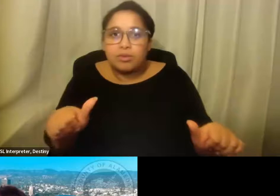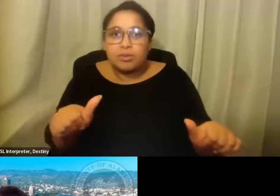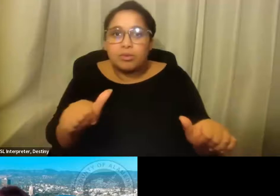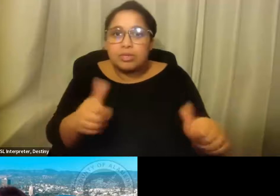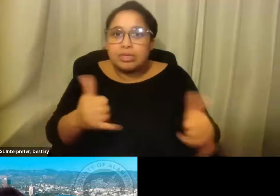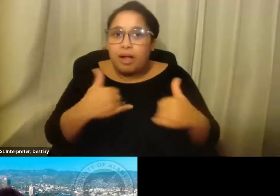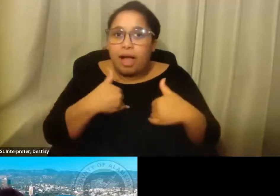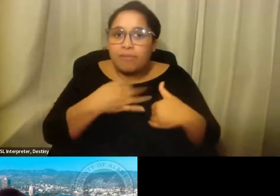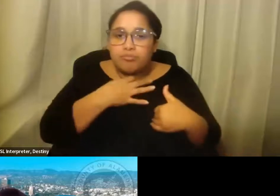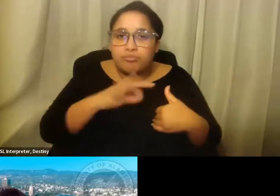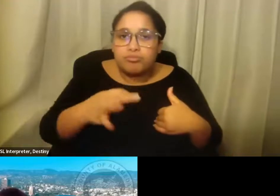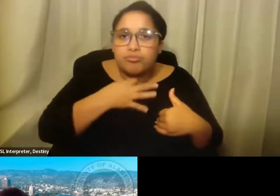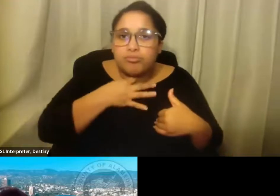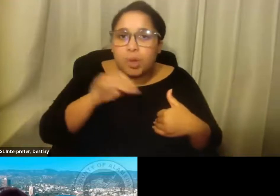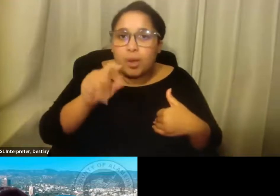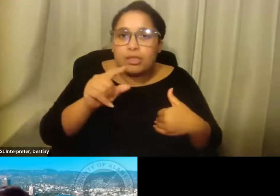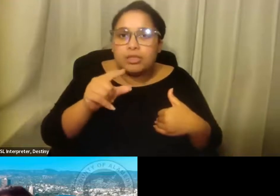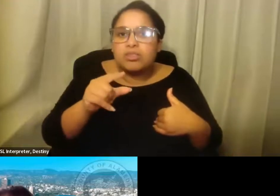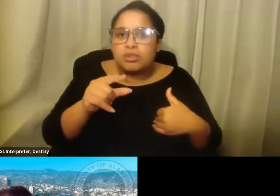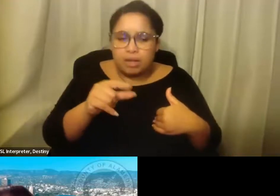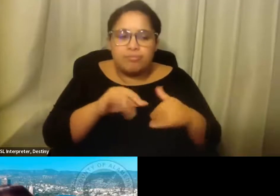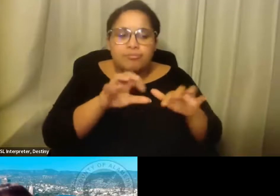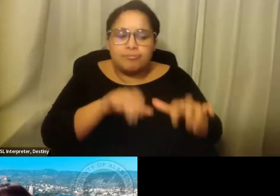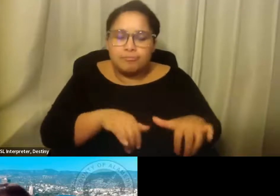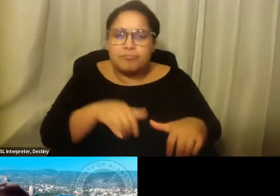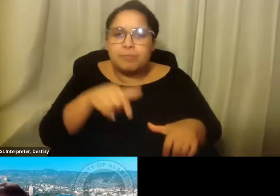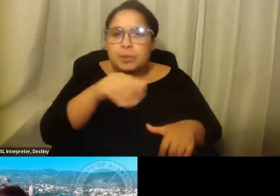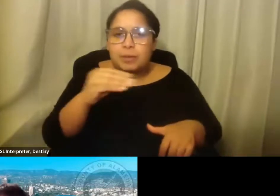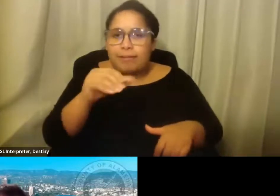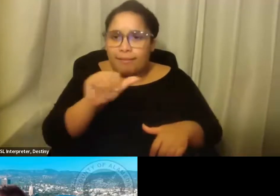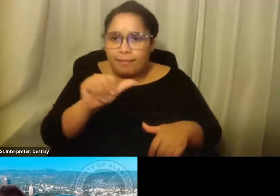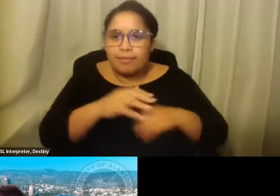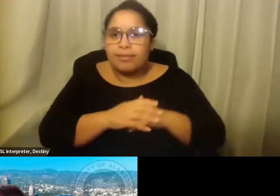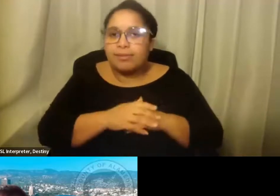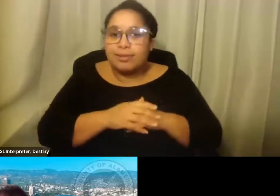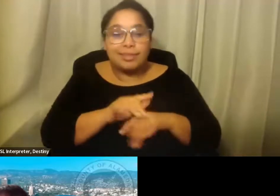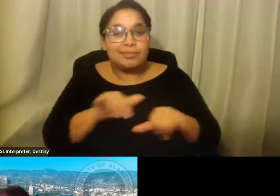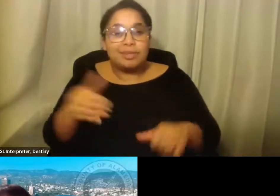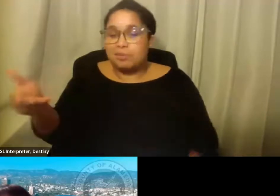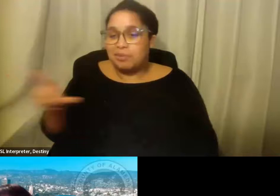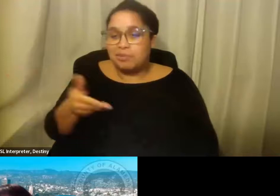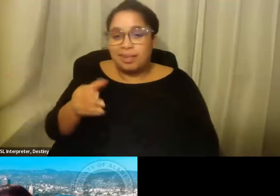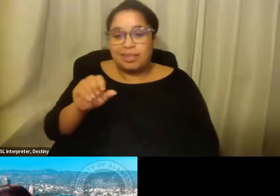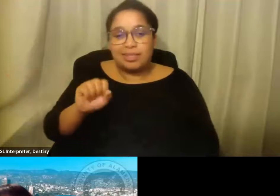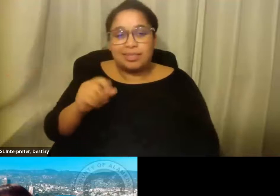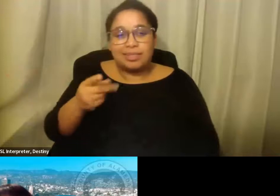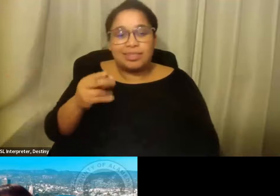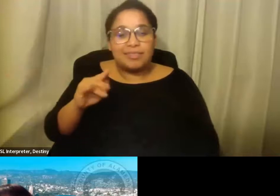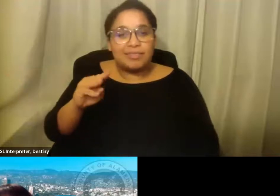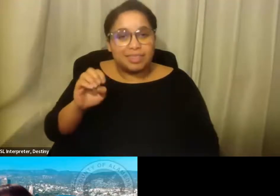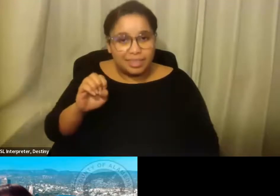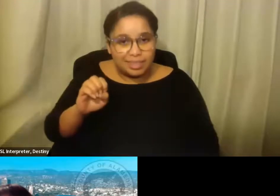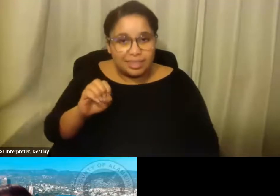function. And while we're doing that, I will invite Stephanie and Dr. Freeman back